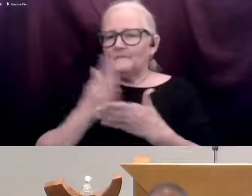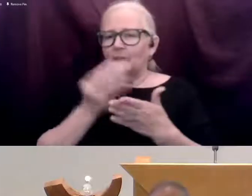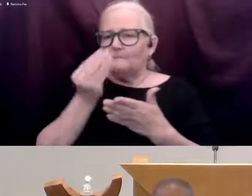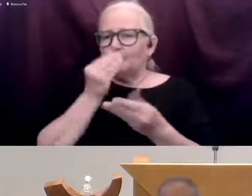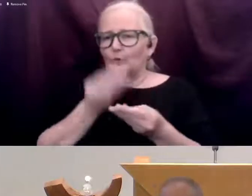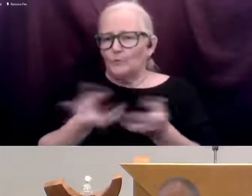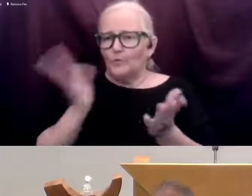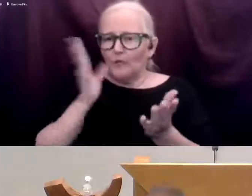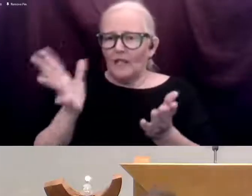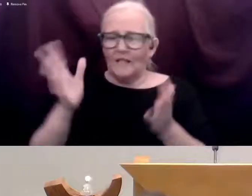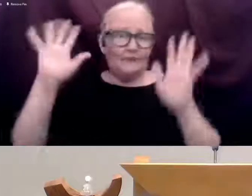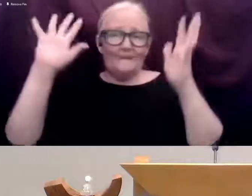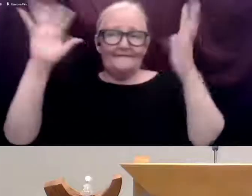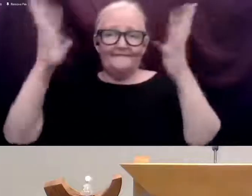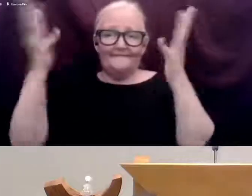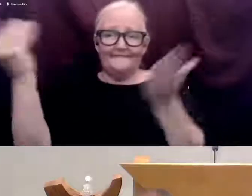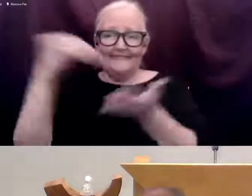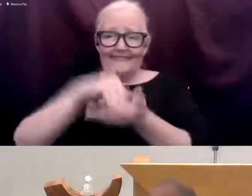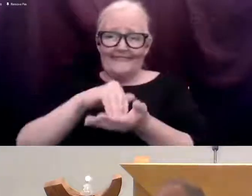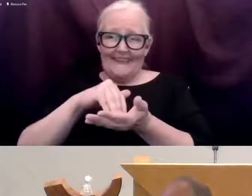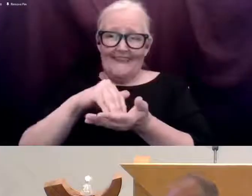round of appreciation.